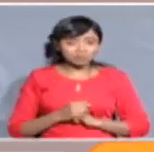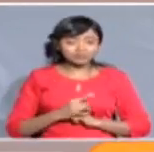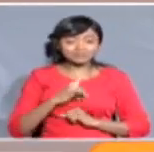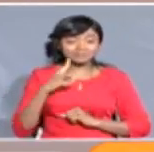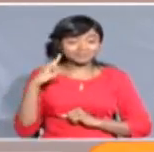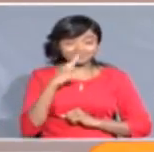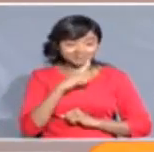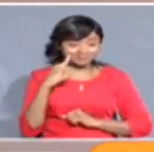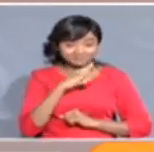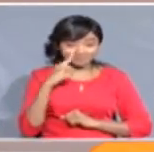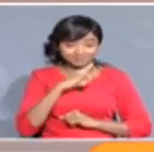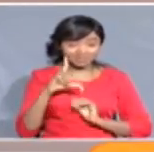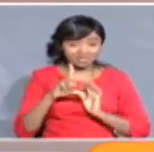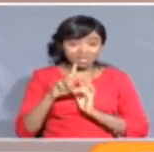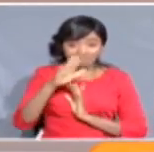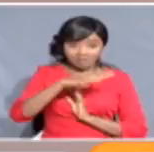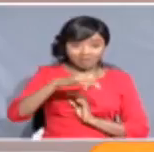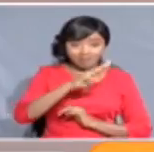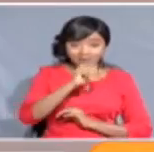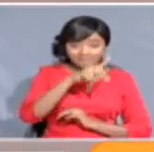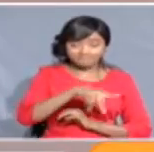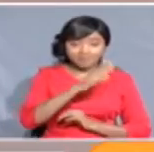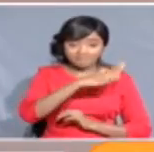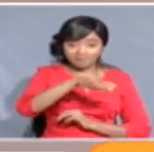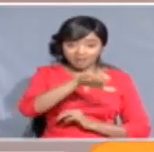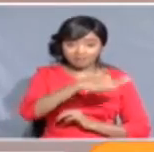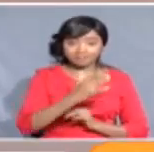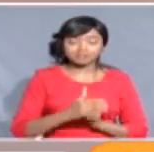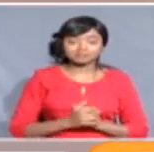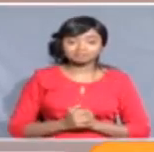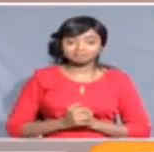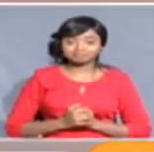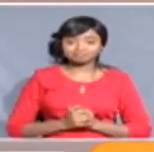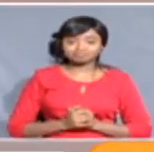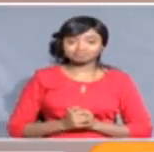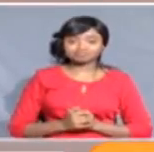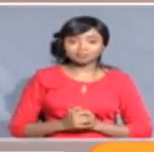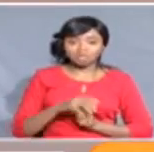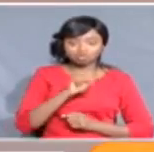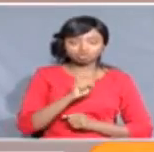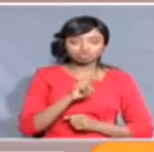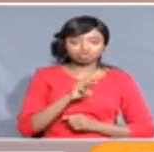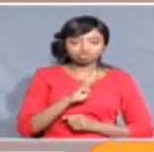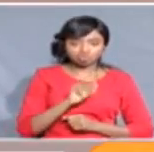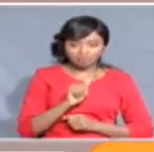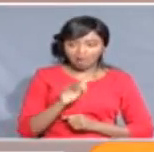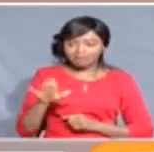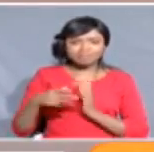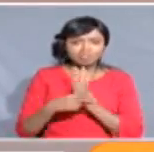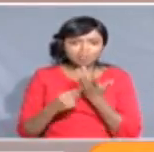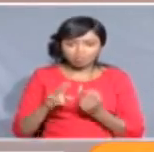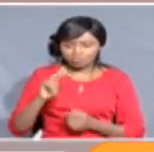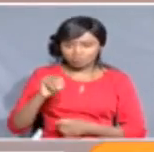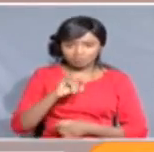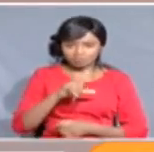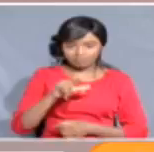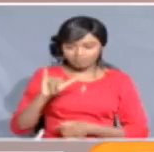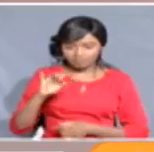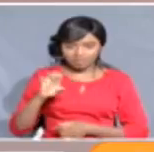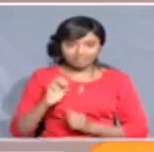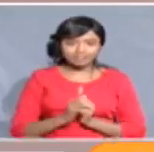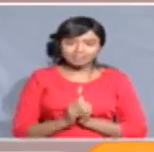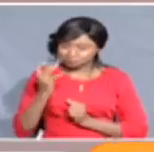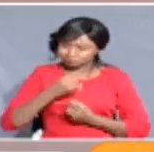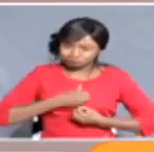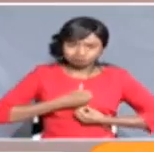female legislator in the august house. Suba North Member of Parliament Millie Odhiambo has never shied away from speaking